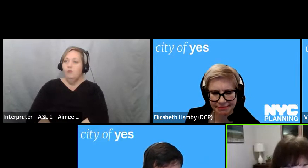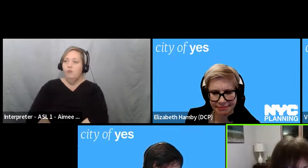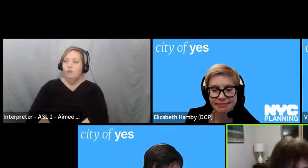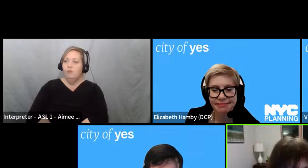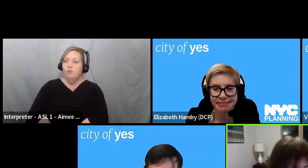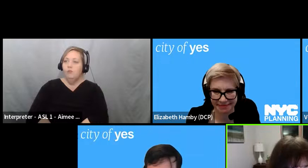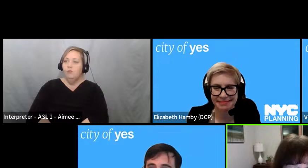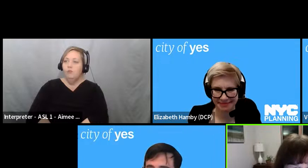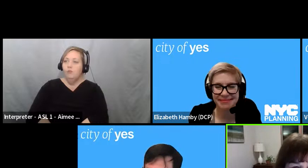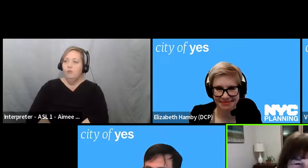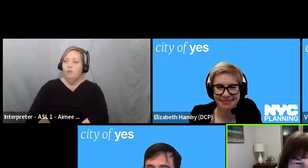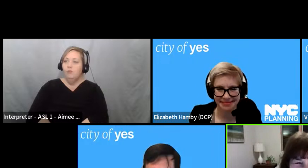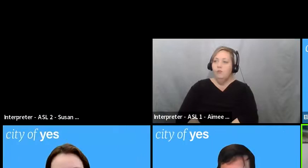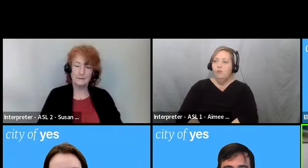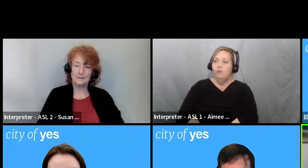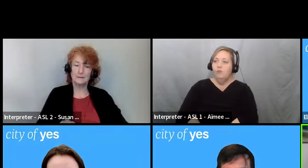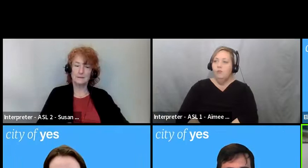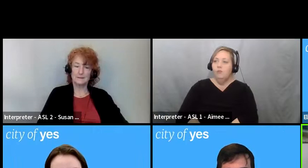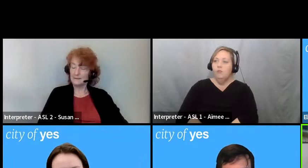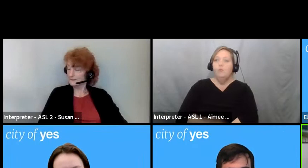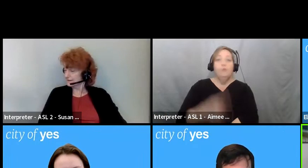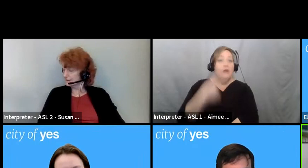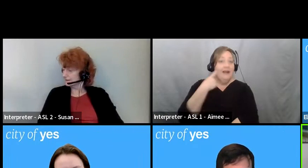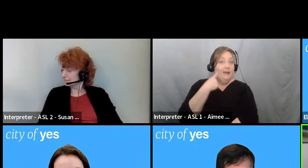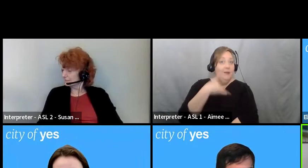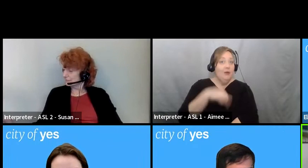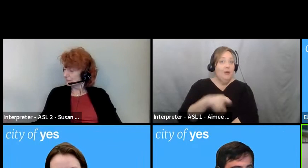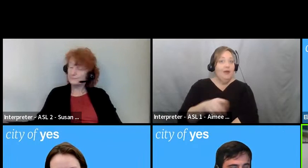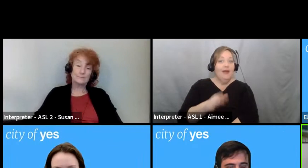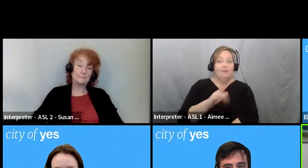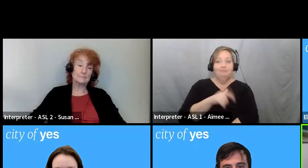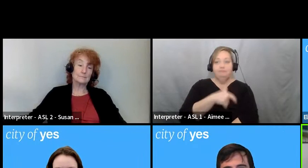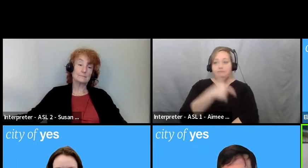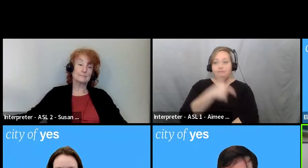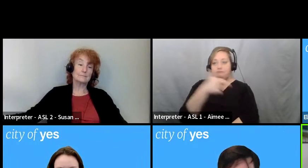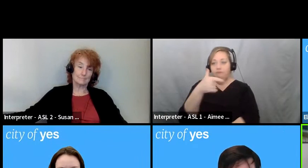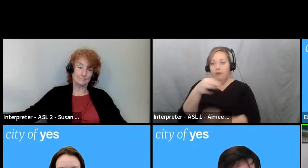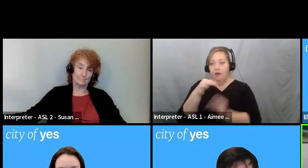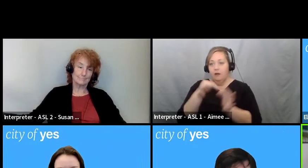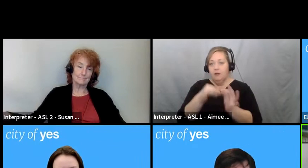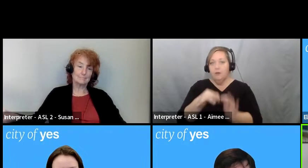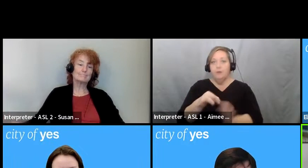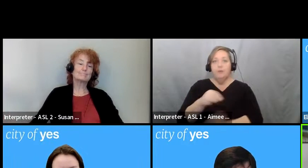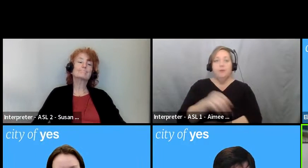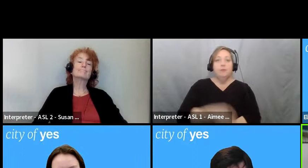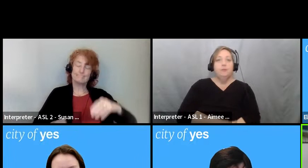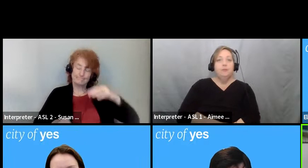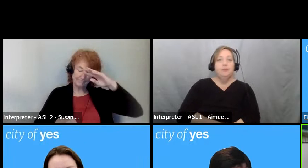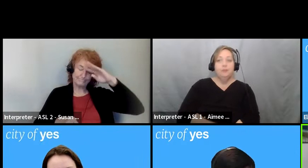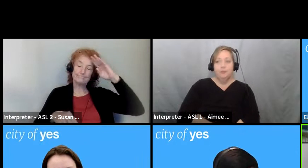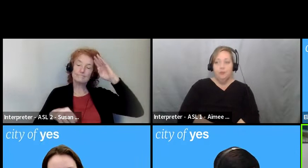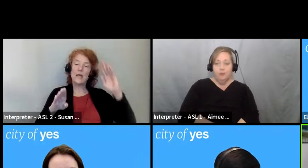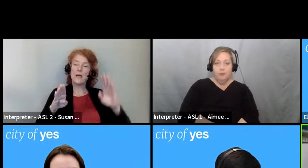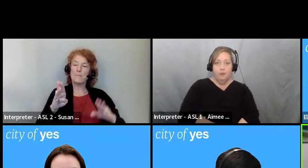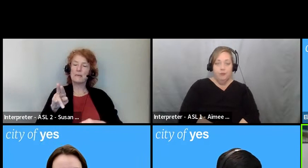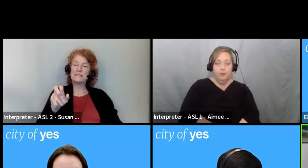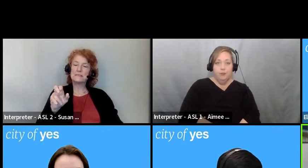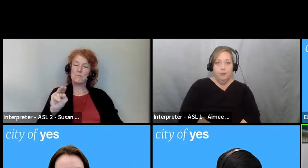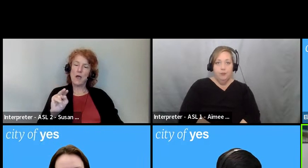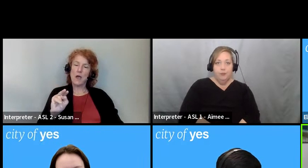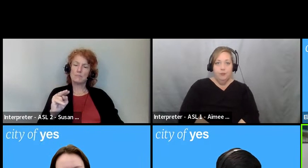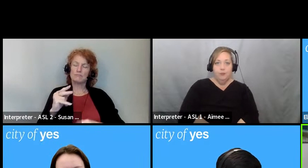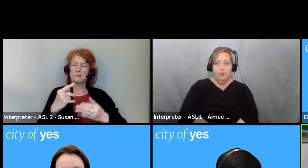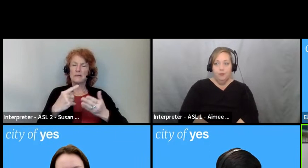Hi, can you hear me? I'm sorry. Okay. Ms. Brown, you had spoken about the role